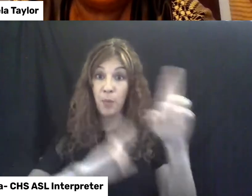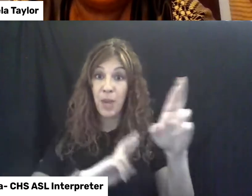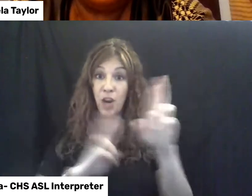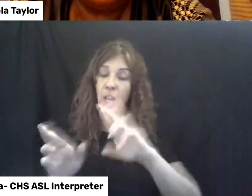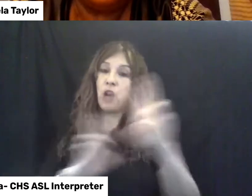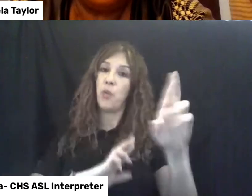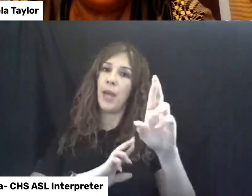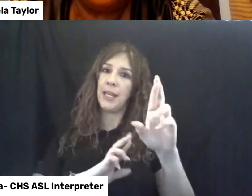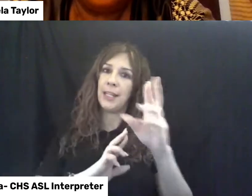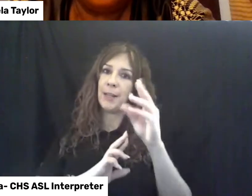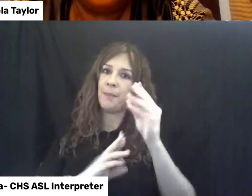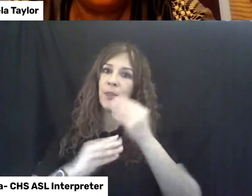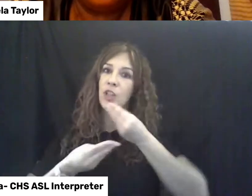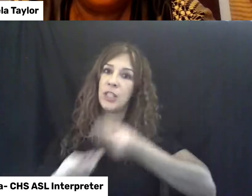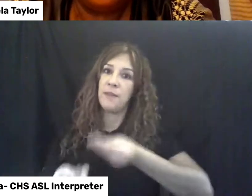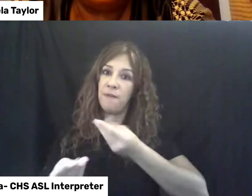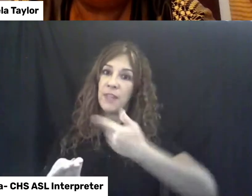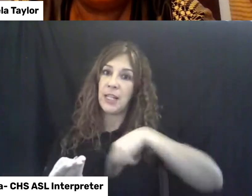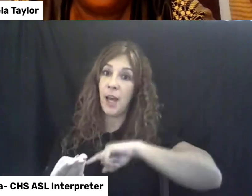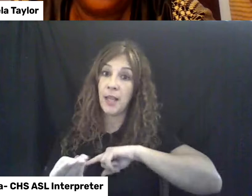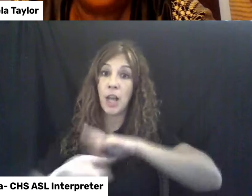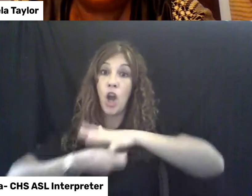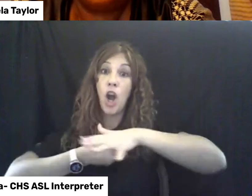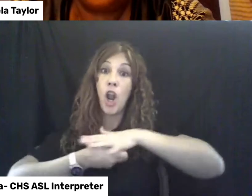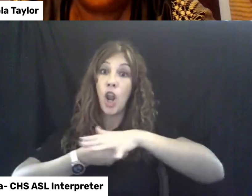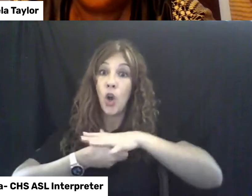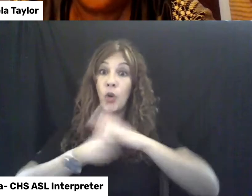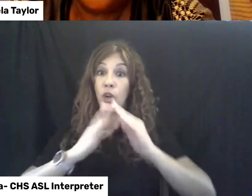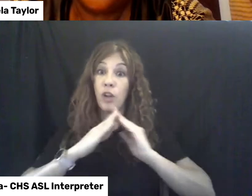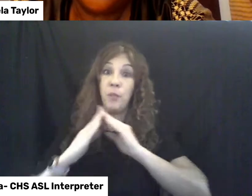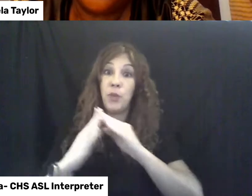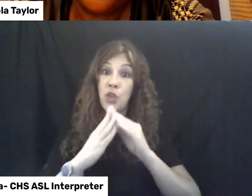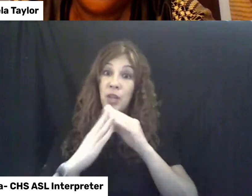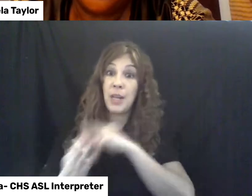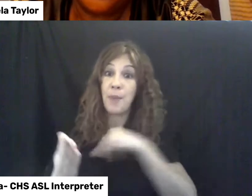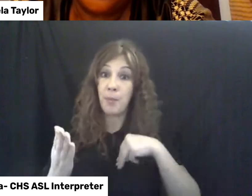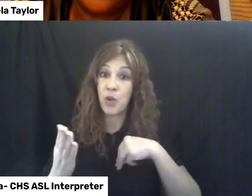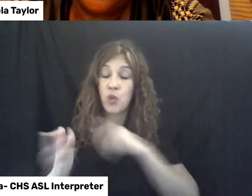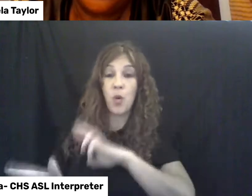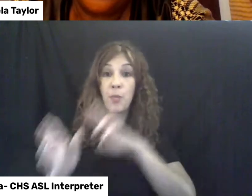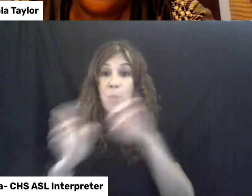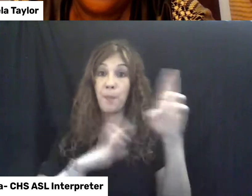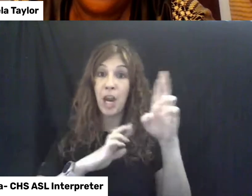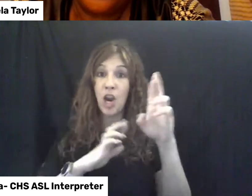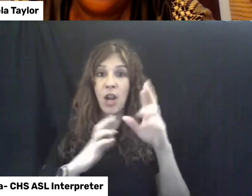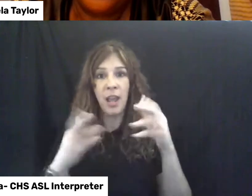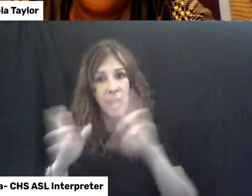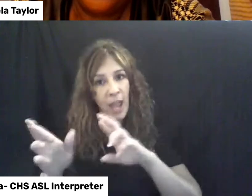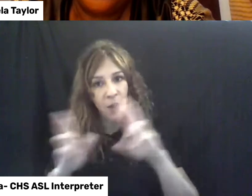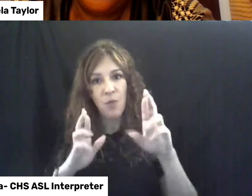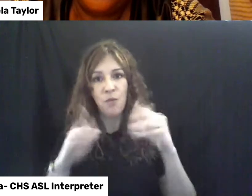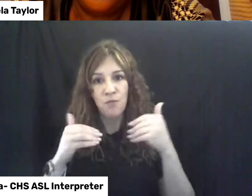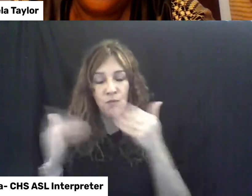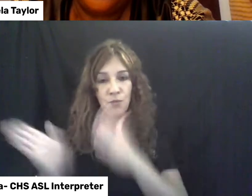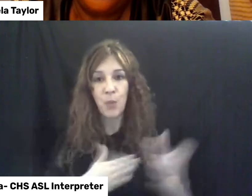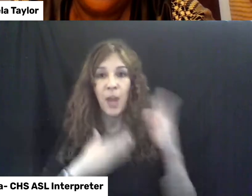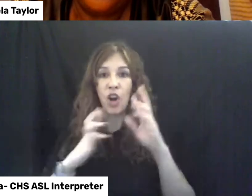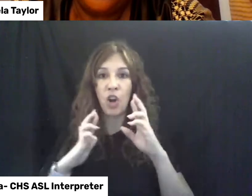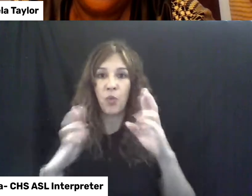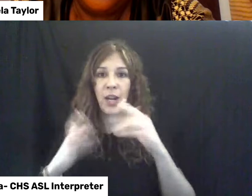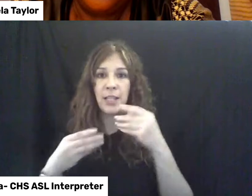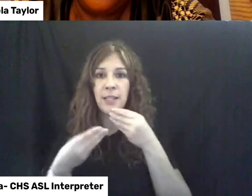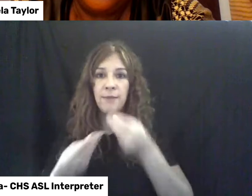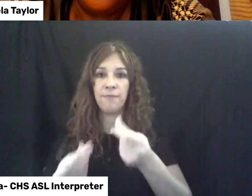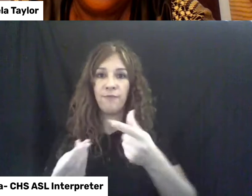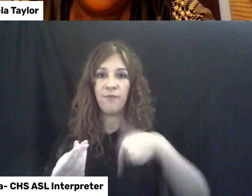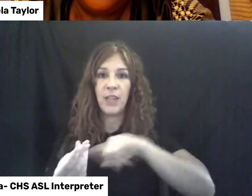members were prepared and ready to feed us. And so we all share that vision. I'm curious, Sherry, maybe we'll